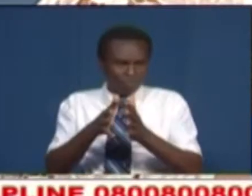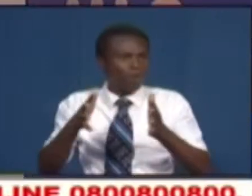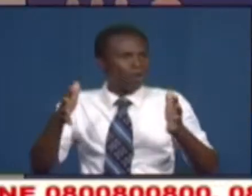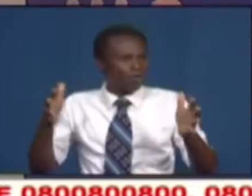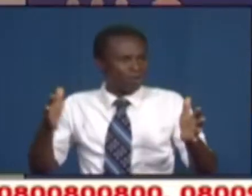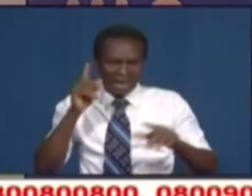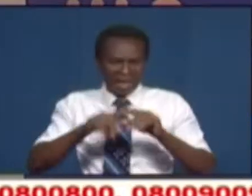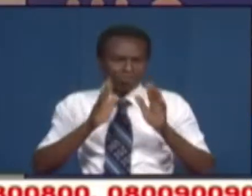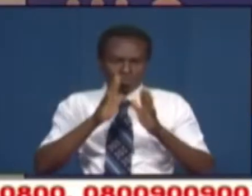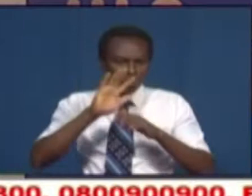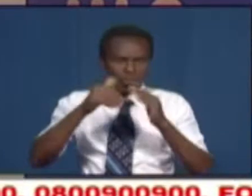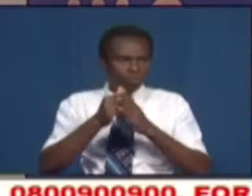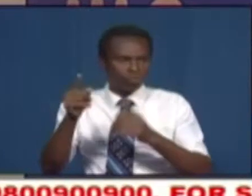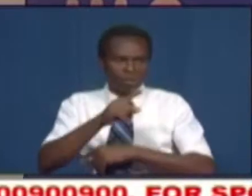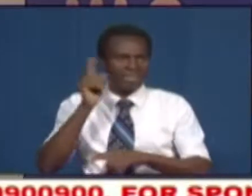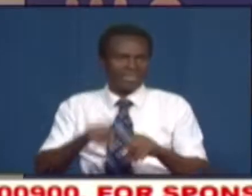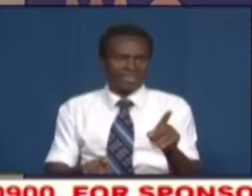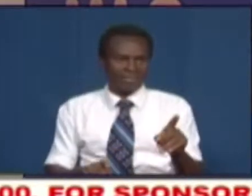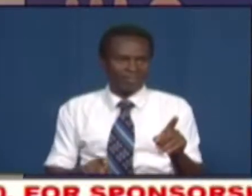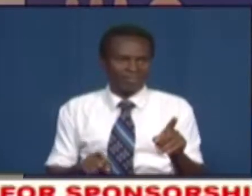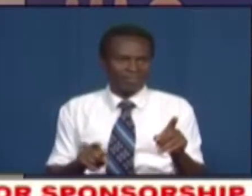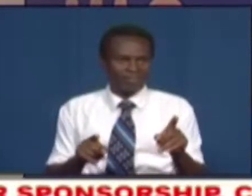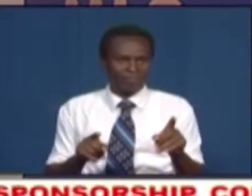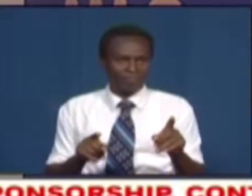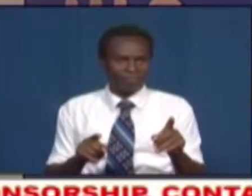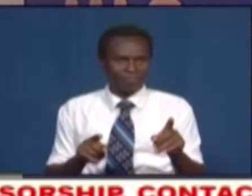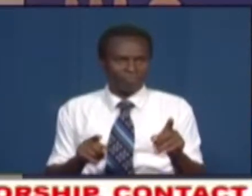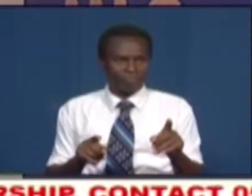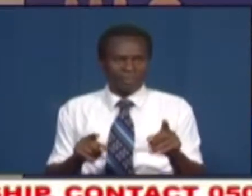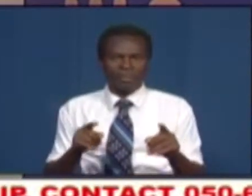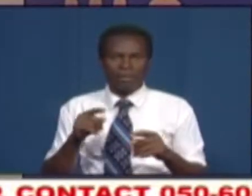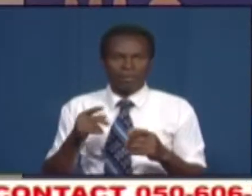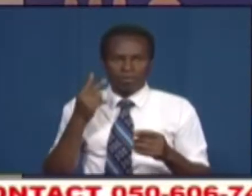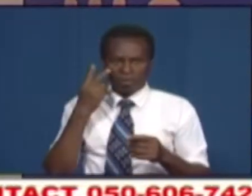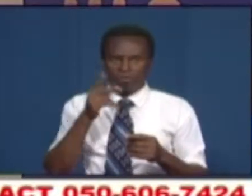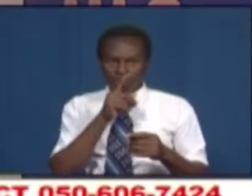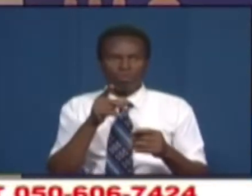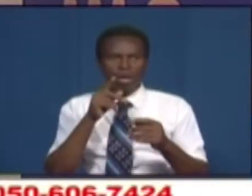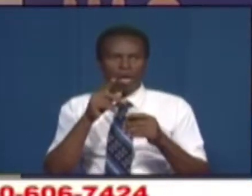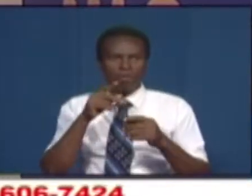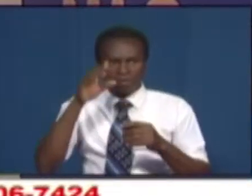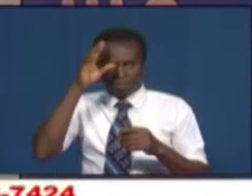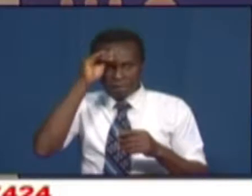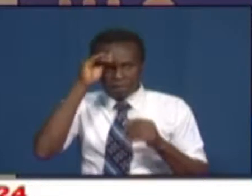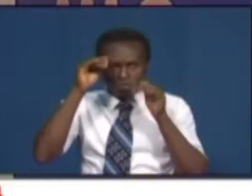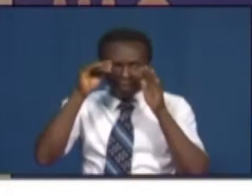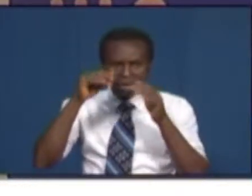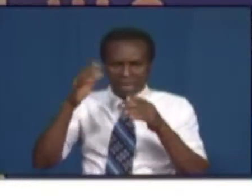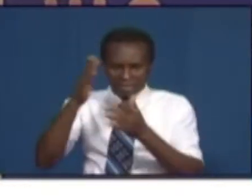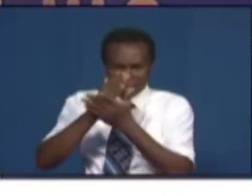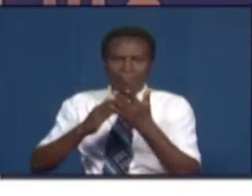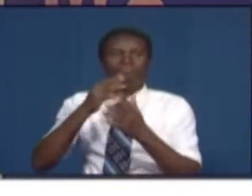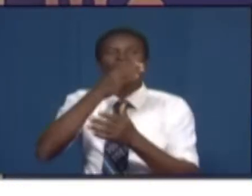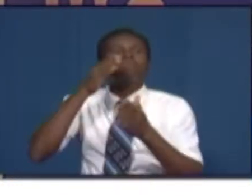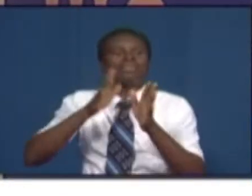probably should also be promoting people making their own farms. I know that it's going to be difficult, especially in places like So this is why now